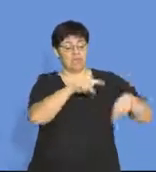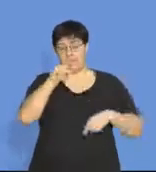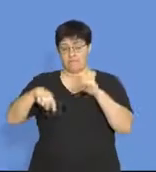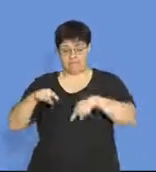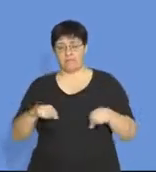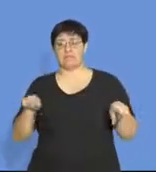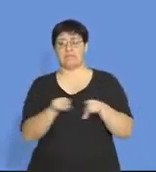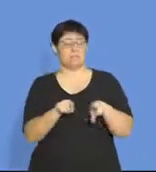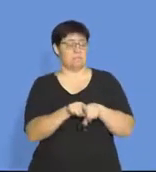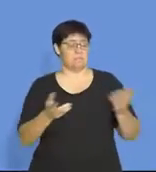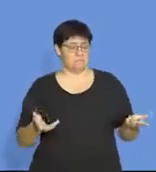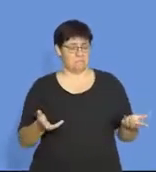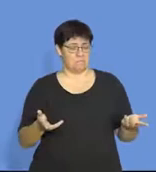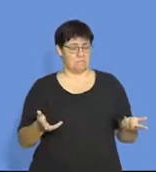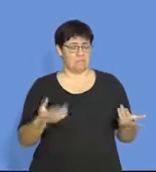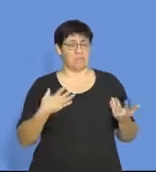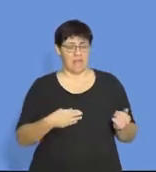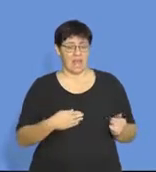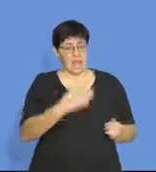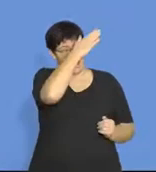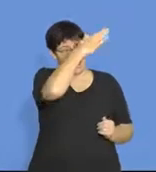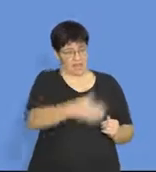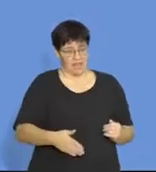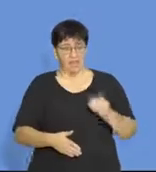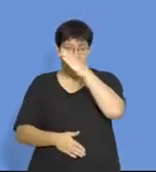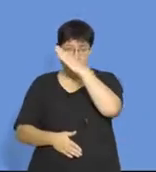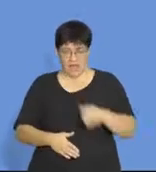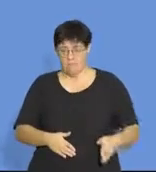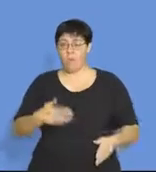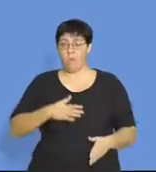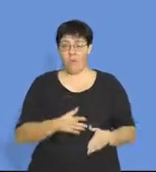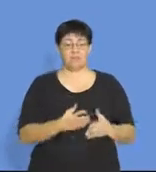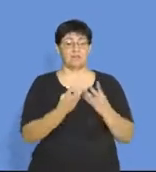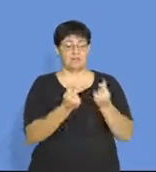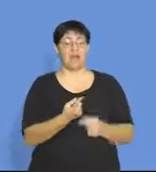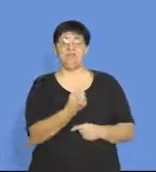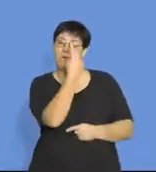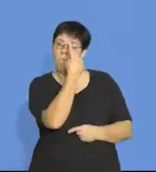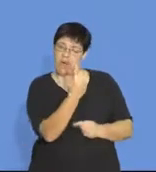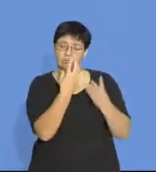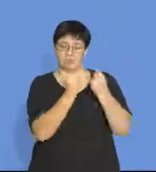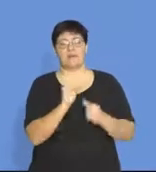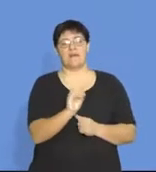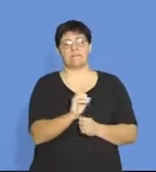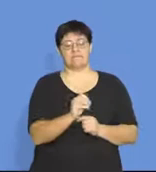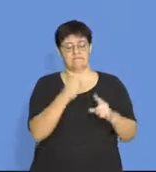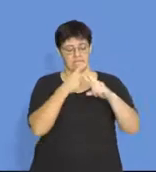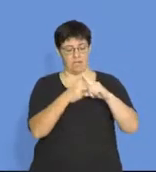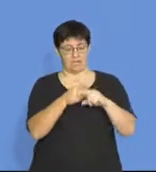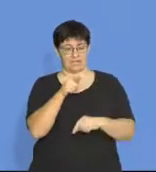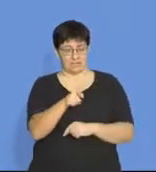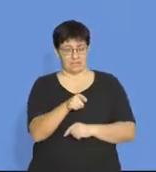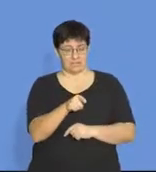lines like this, as soon as I say I want the solutions for this, there will always be one solution. But now, is